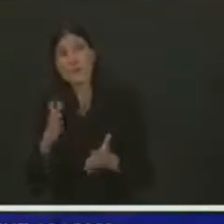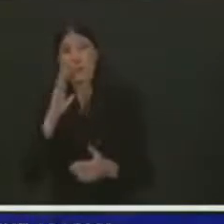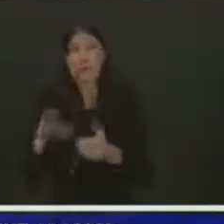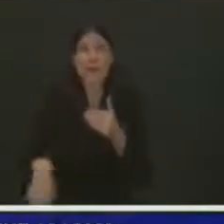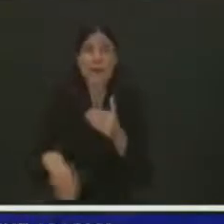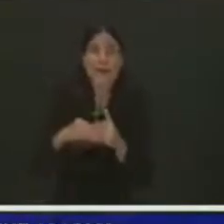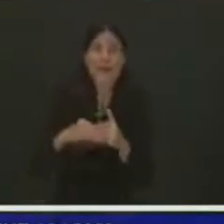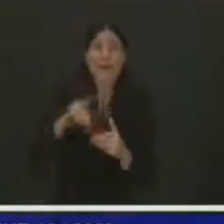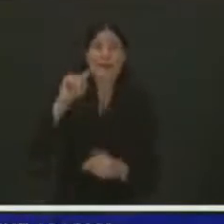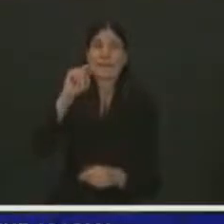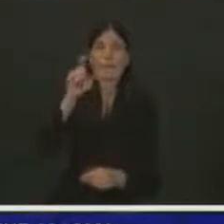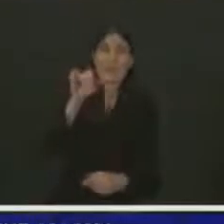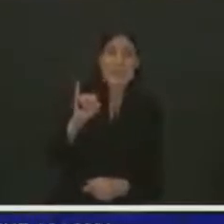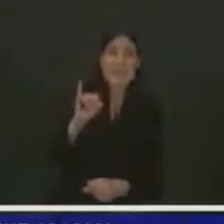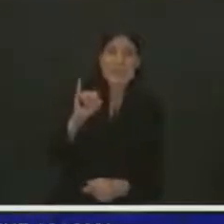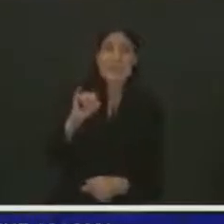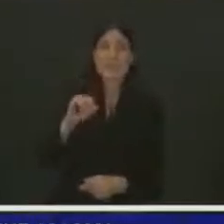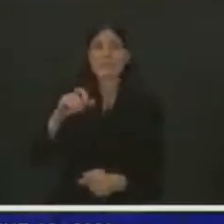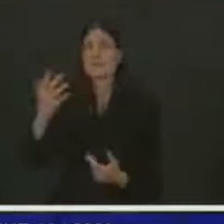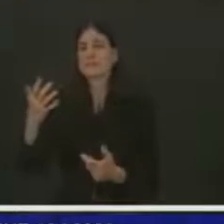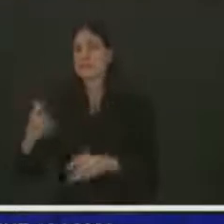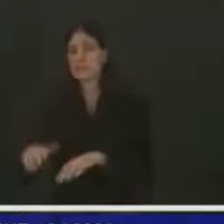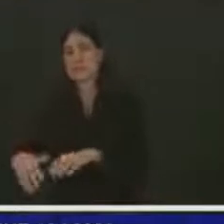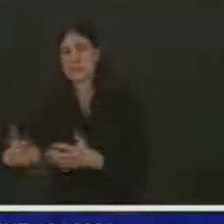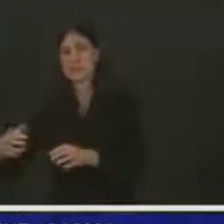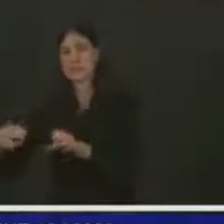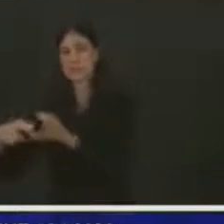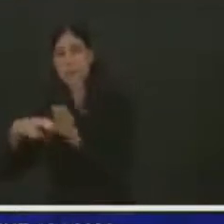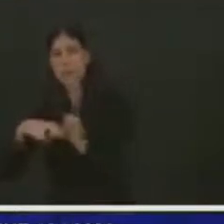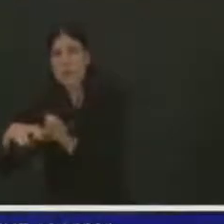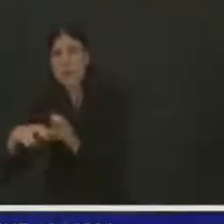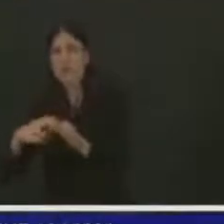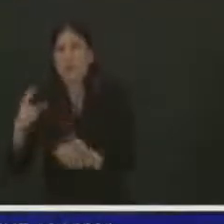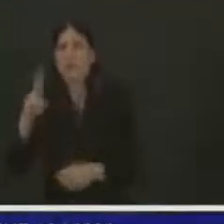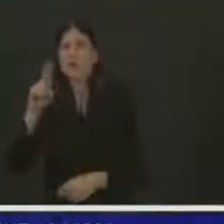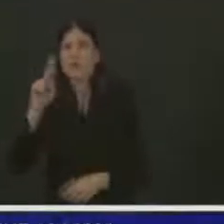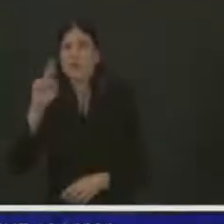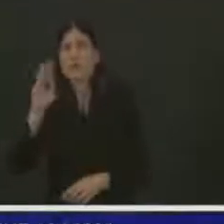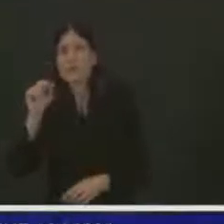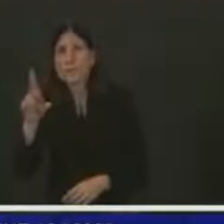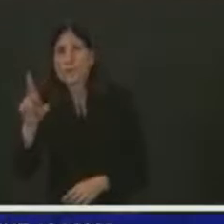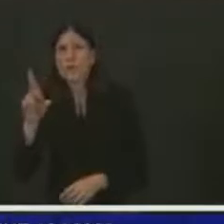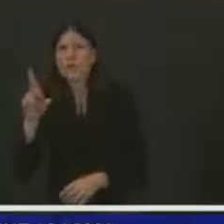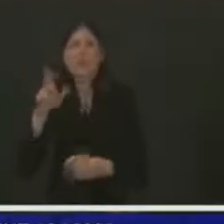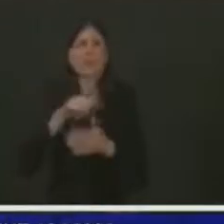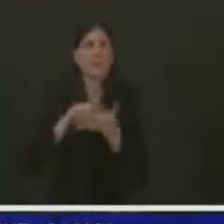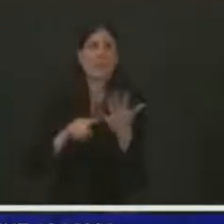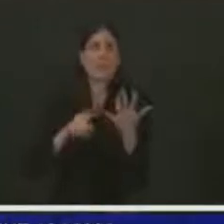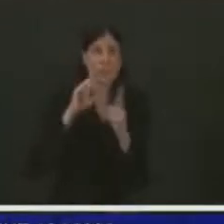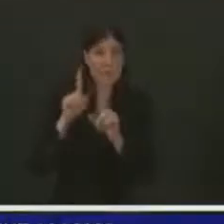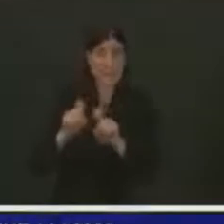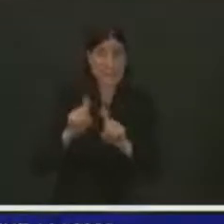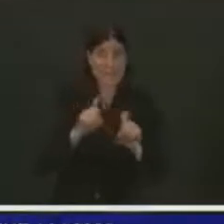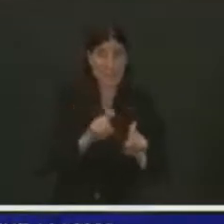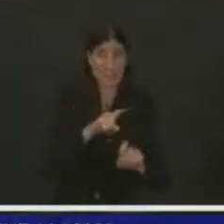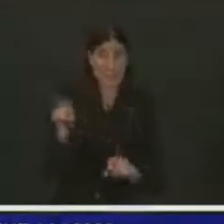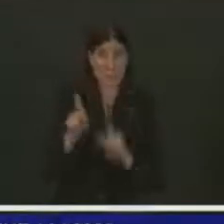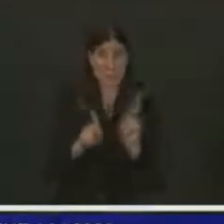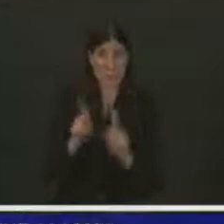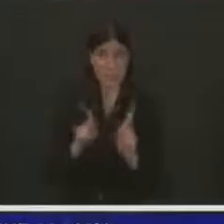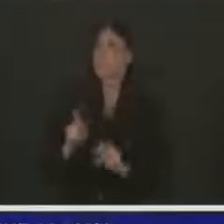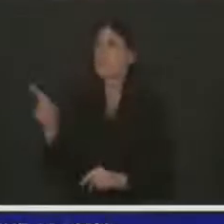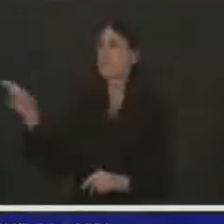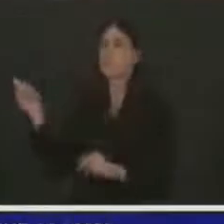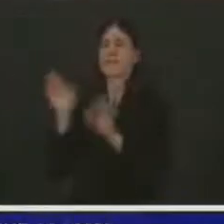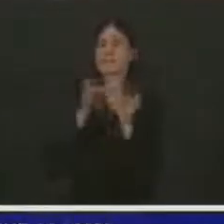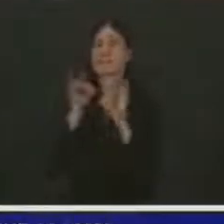public transit at this point. We have a designed Sentinel early warning